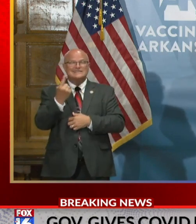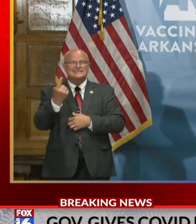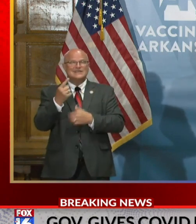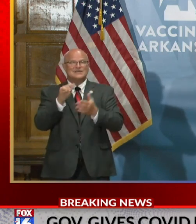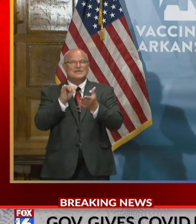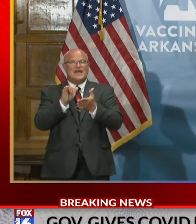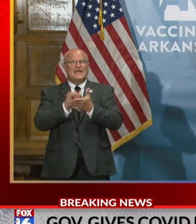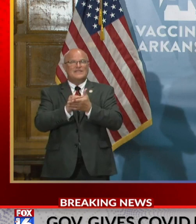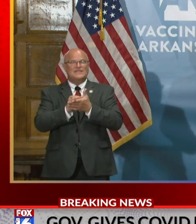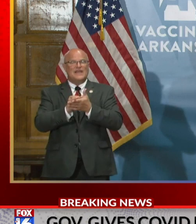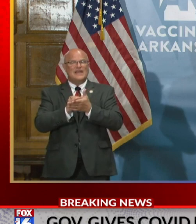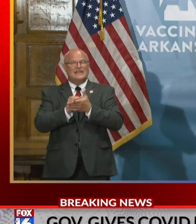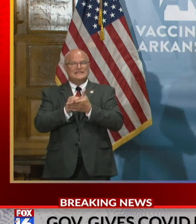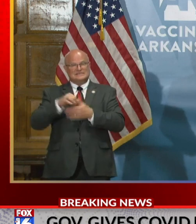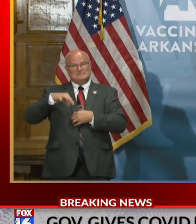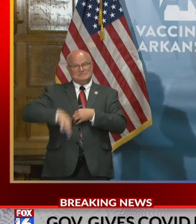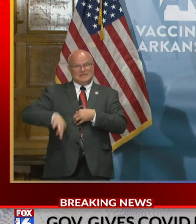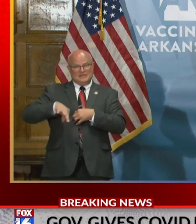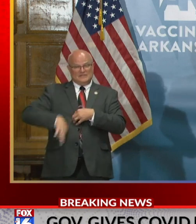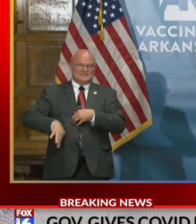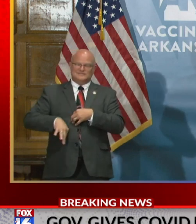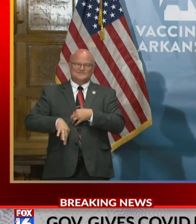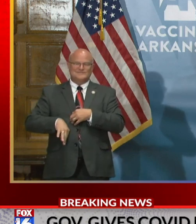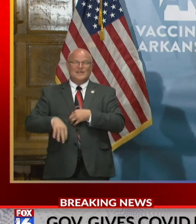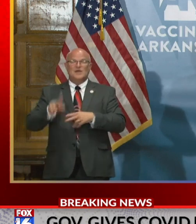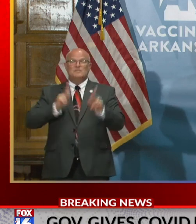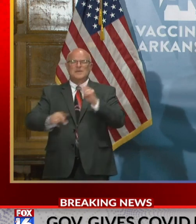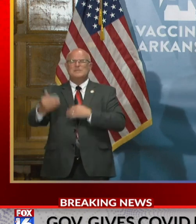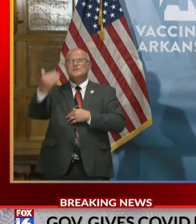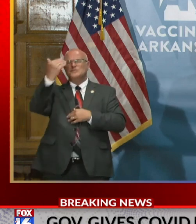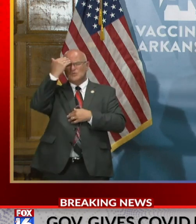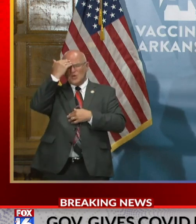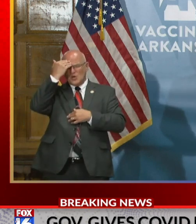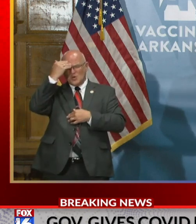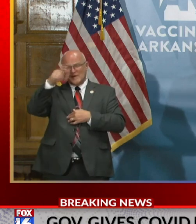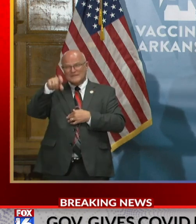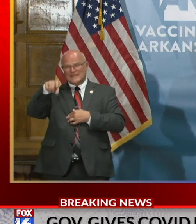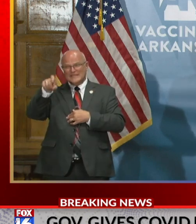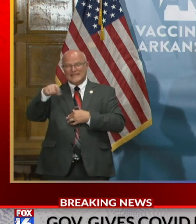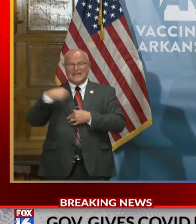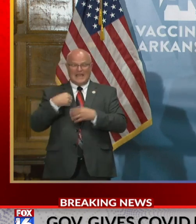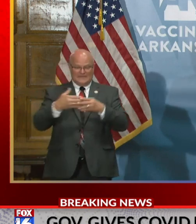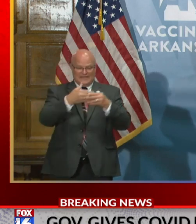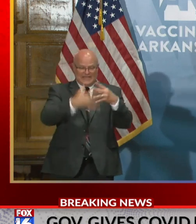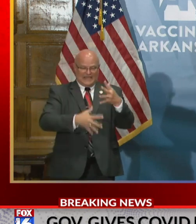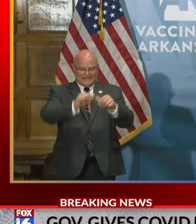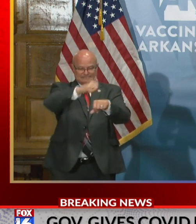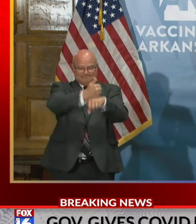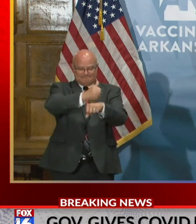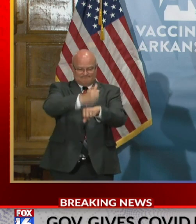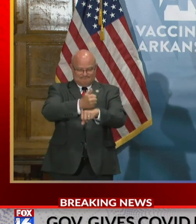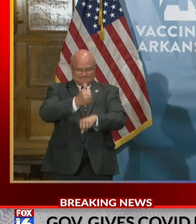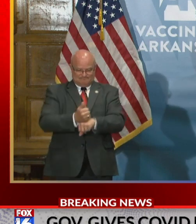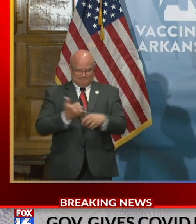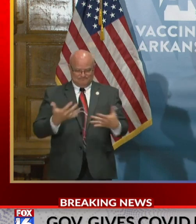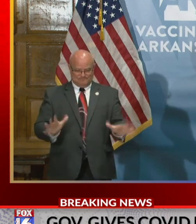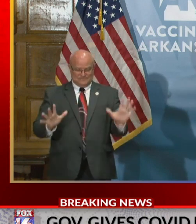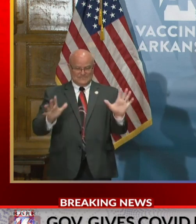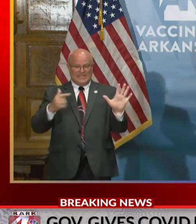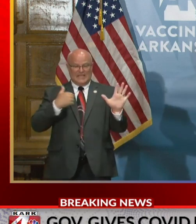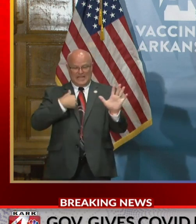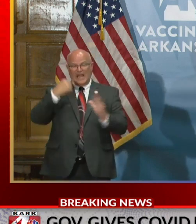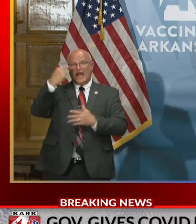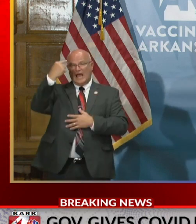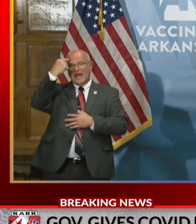that is a useful tool. People know what they need to do. They have the guidelines in place, and I think it